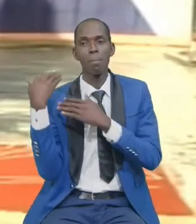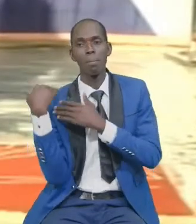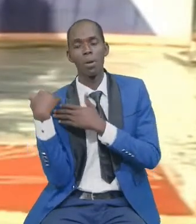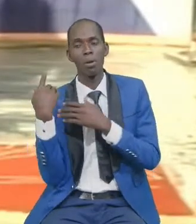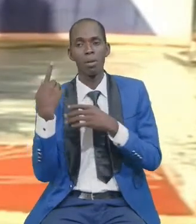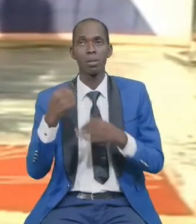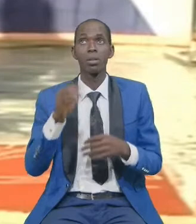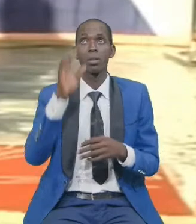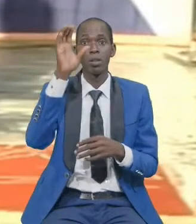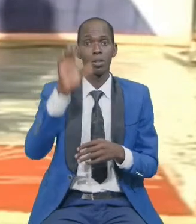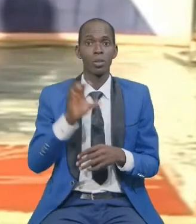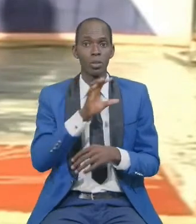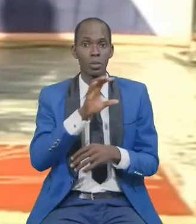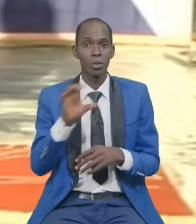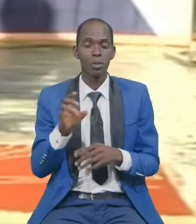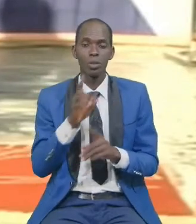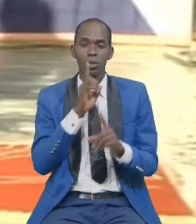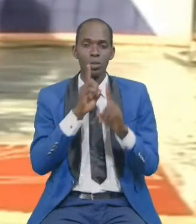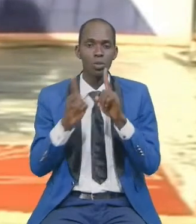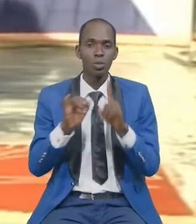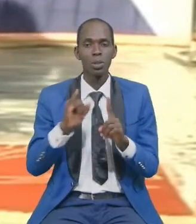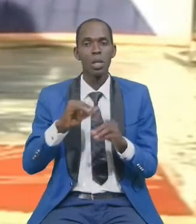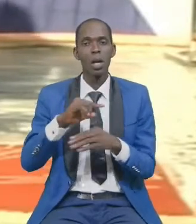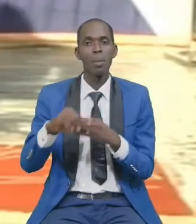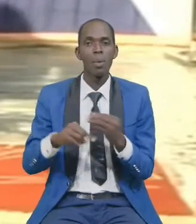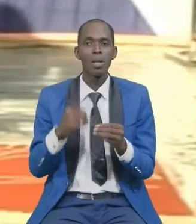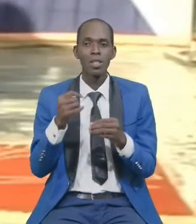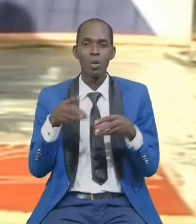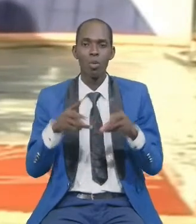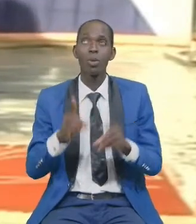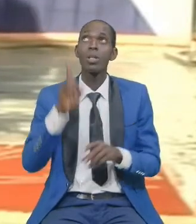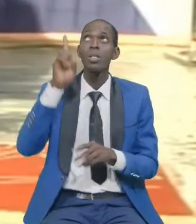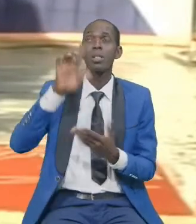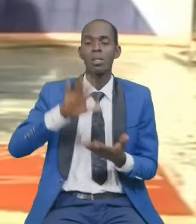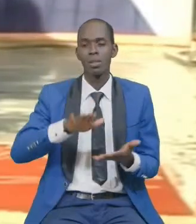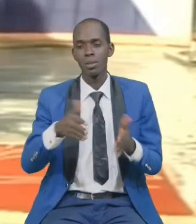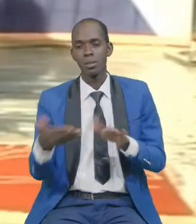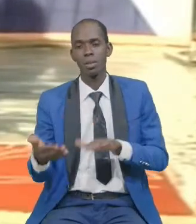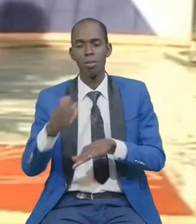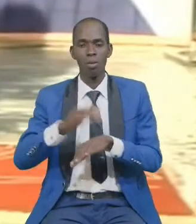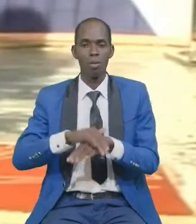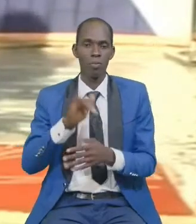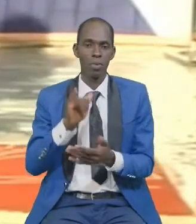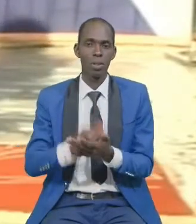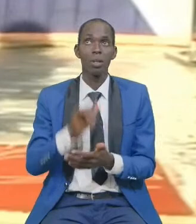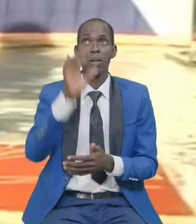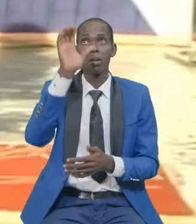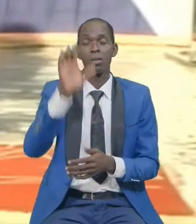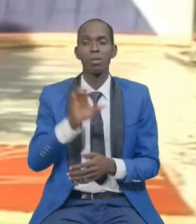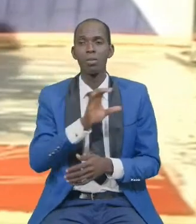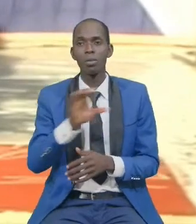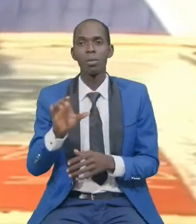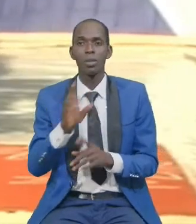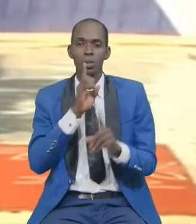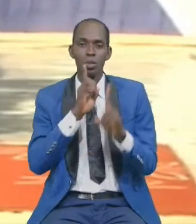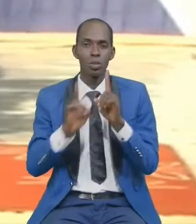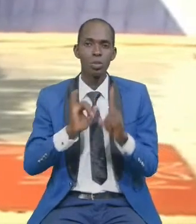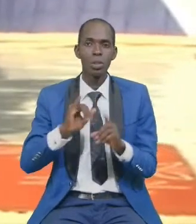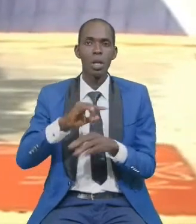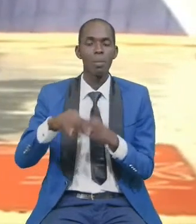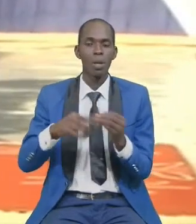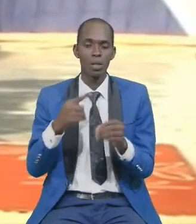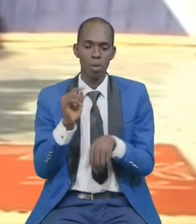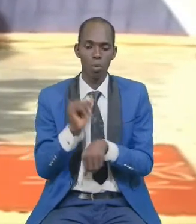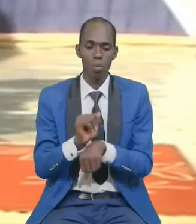cross. It's talking about the way he died on that cross. And it's talking about the work